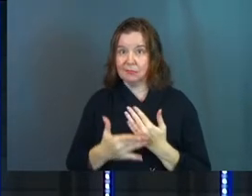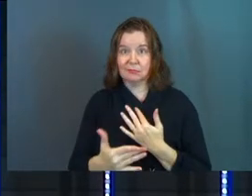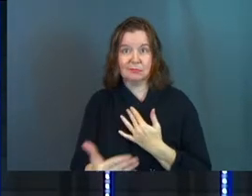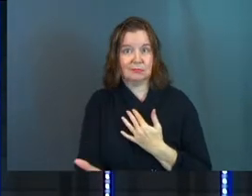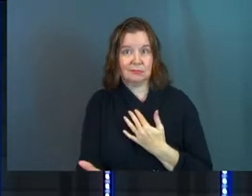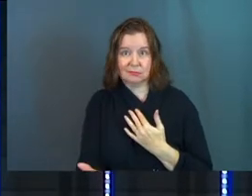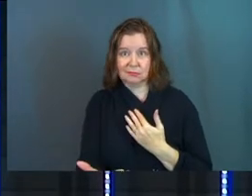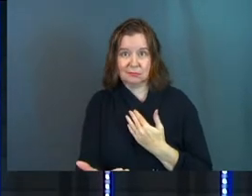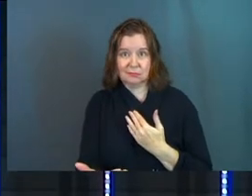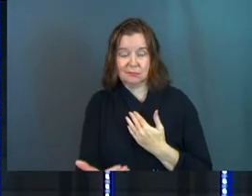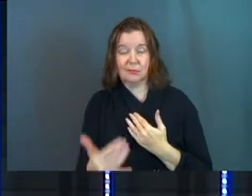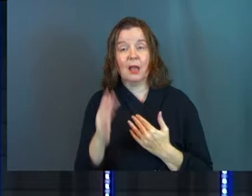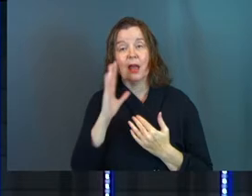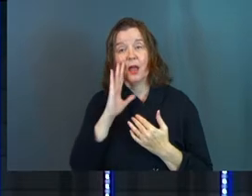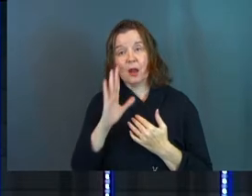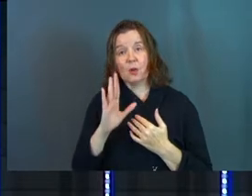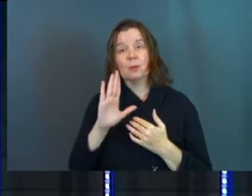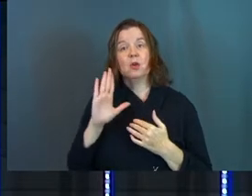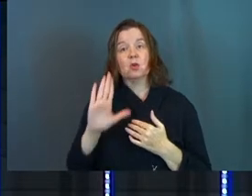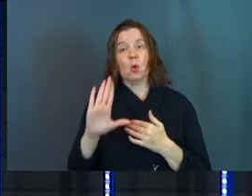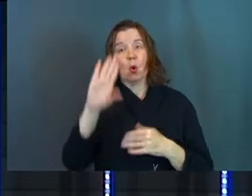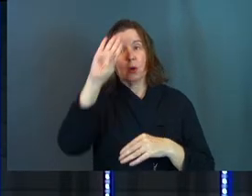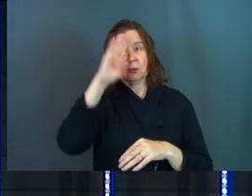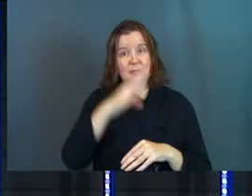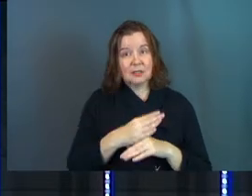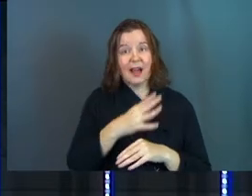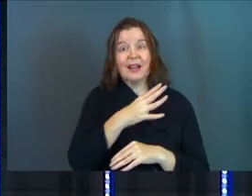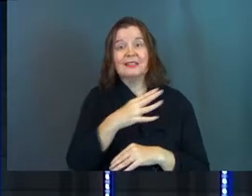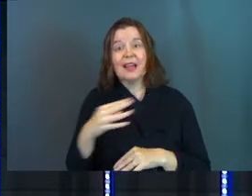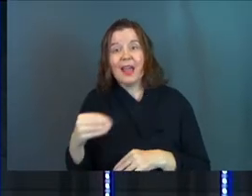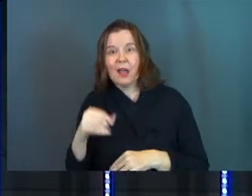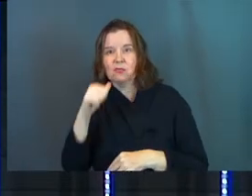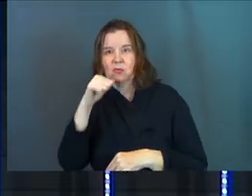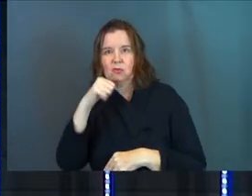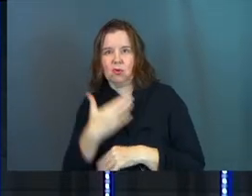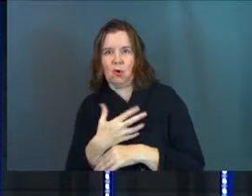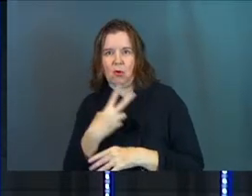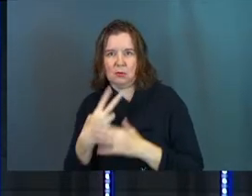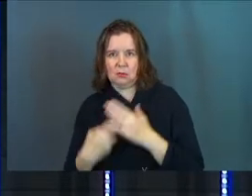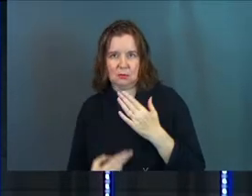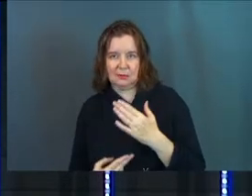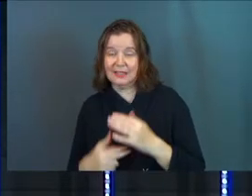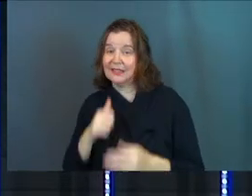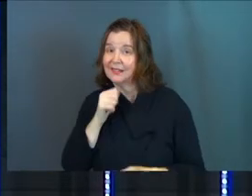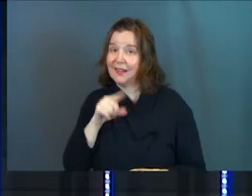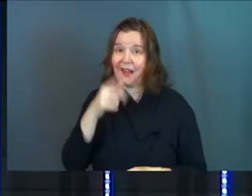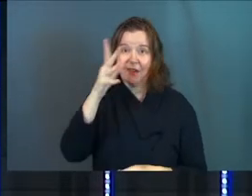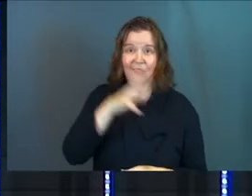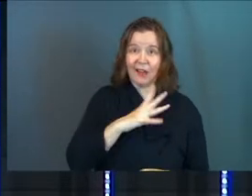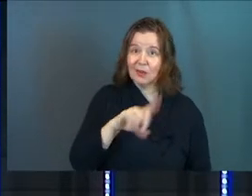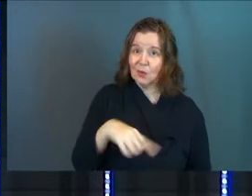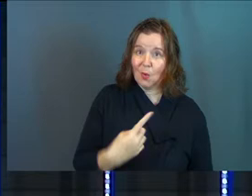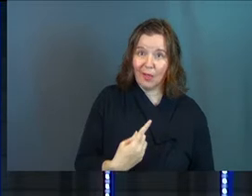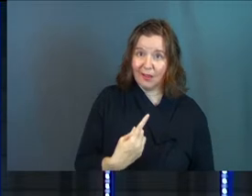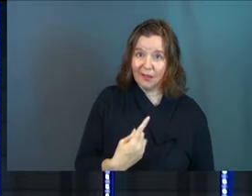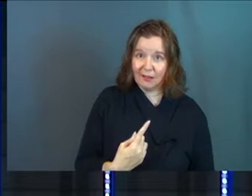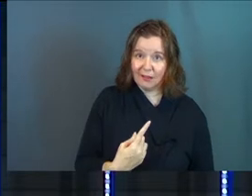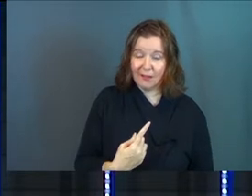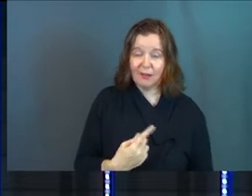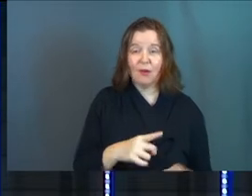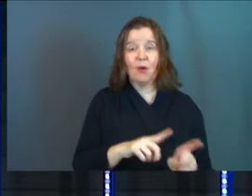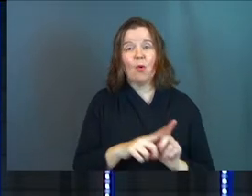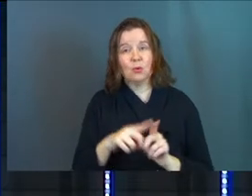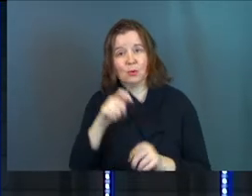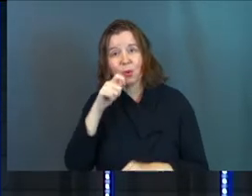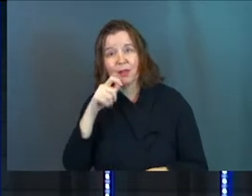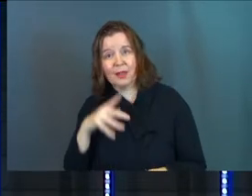along. And it's going to be your sons and your daughters. Not just the guys,